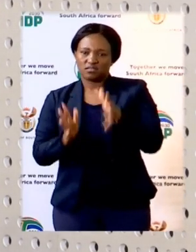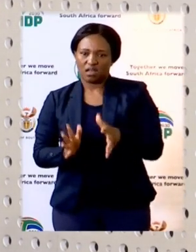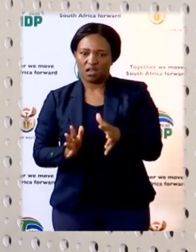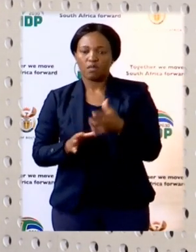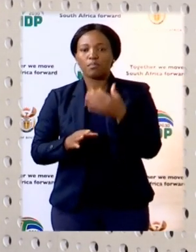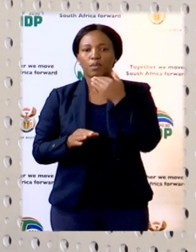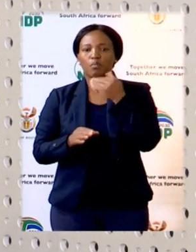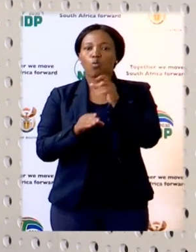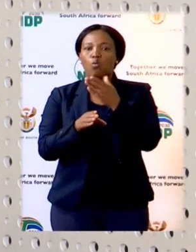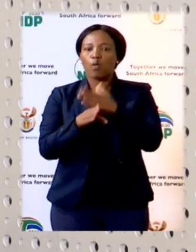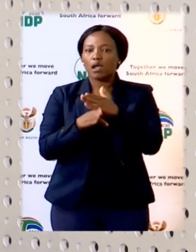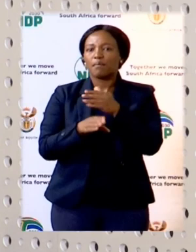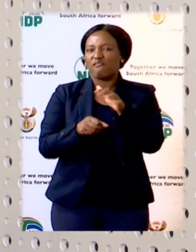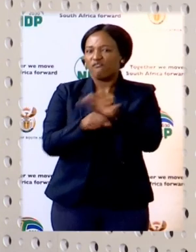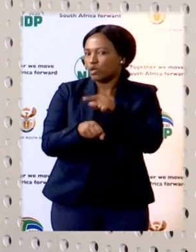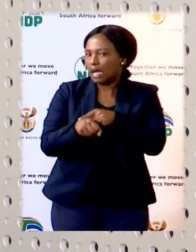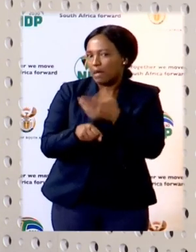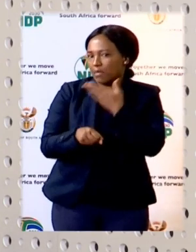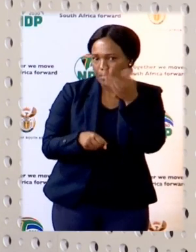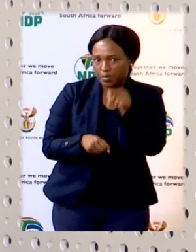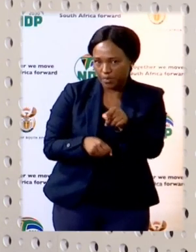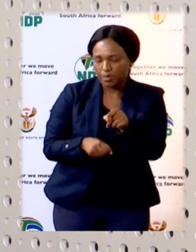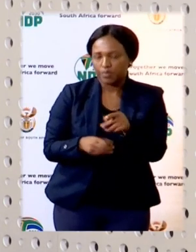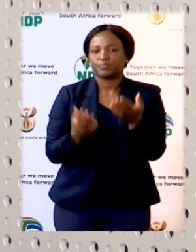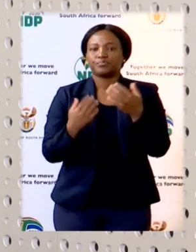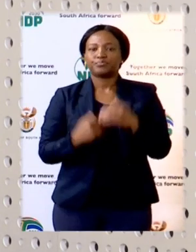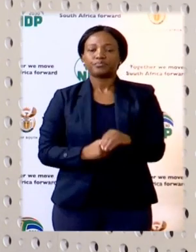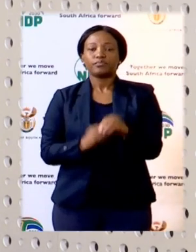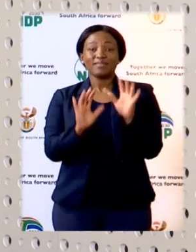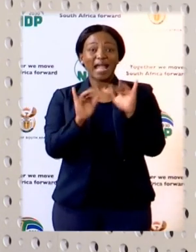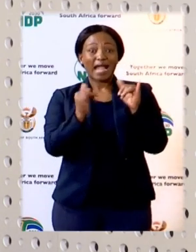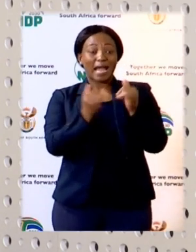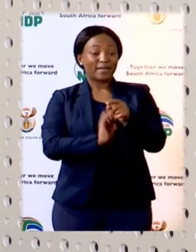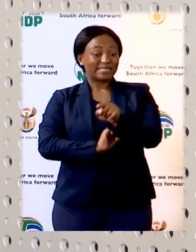On the small businesses not complying with the UIF,